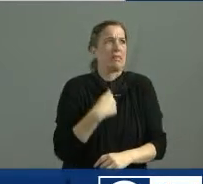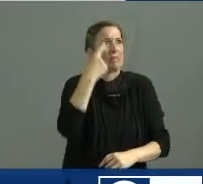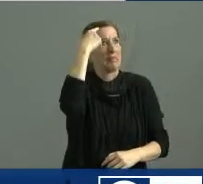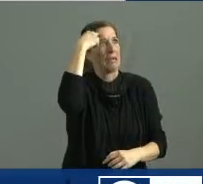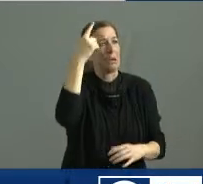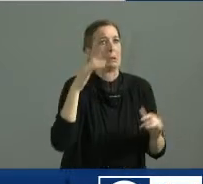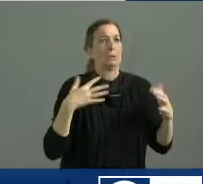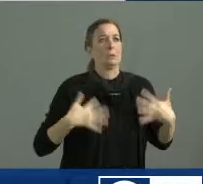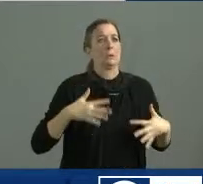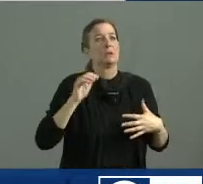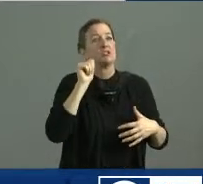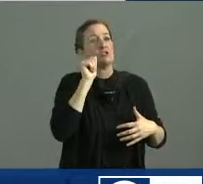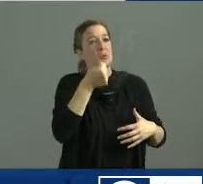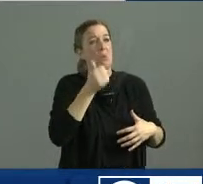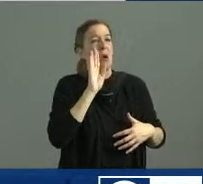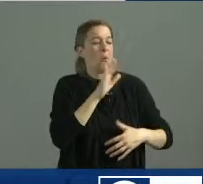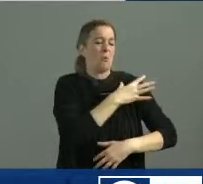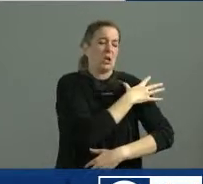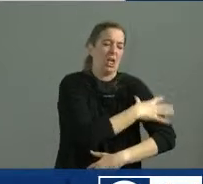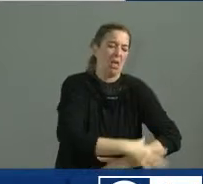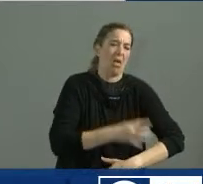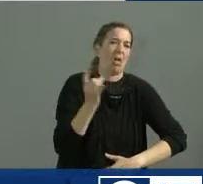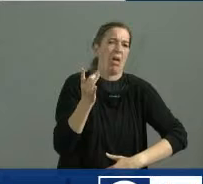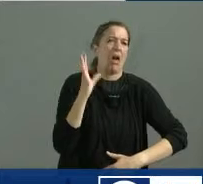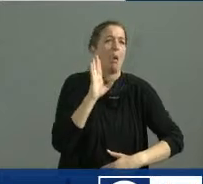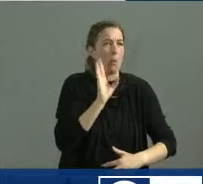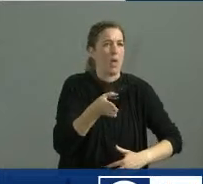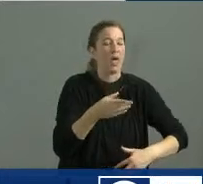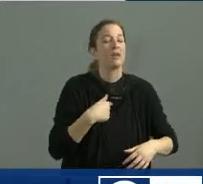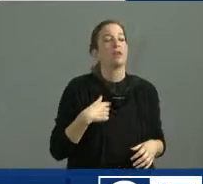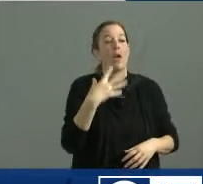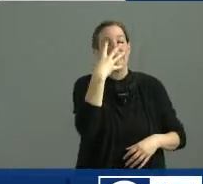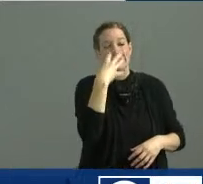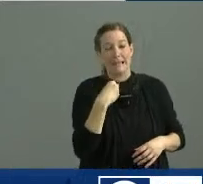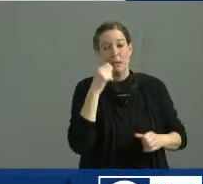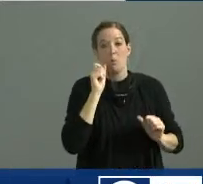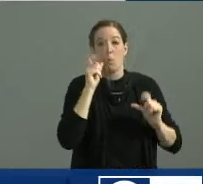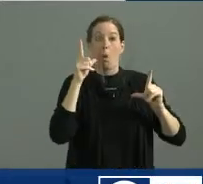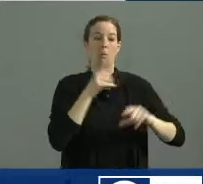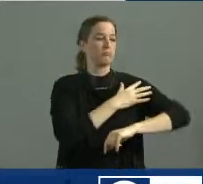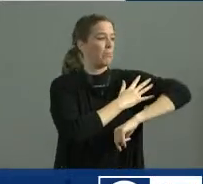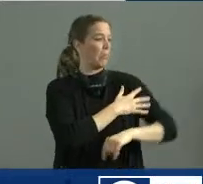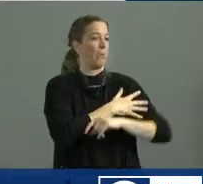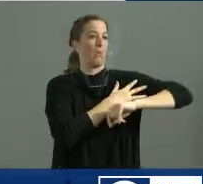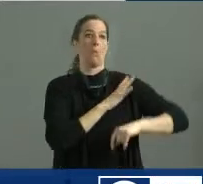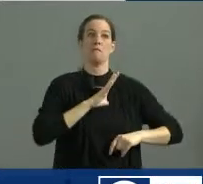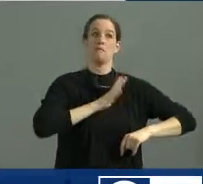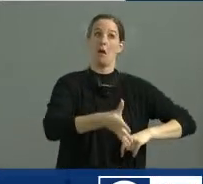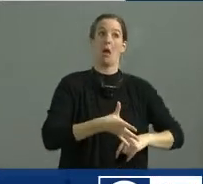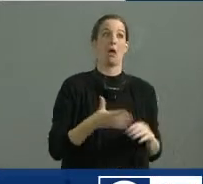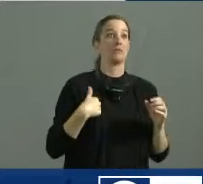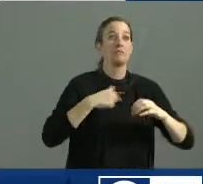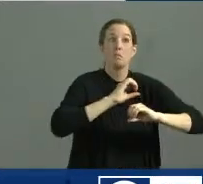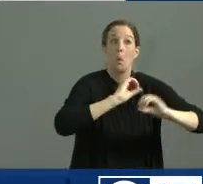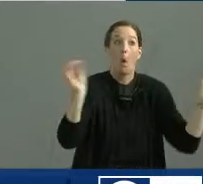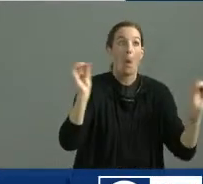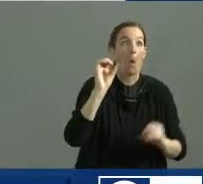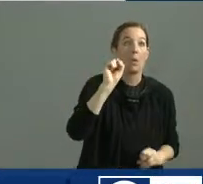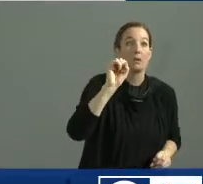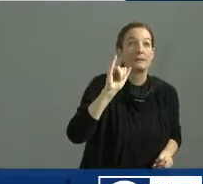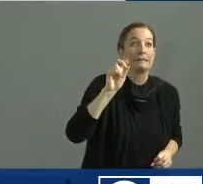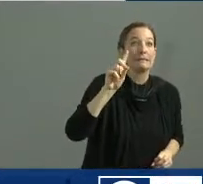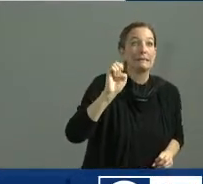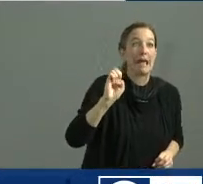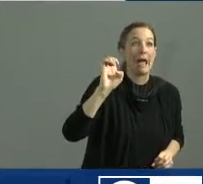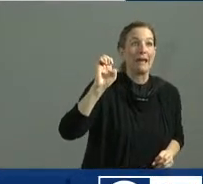pain. I've had no other side effects, so I've been lucky. So that's been great. And the reason I ask that is because I think a